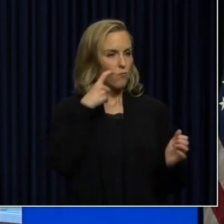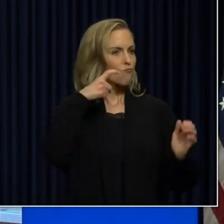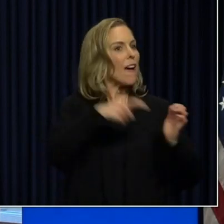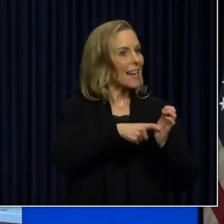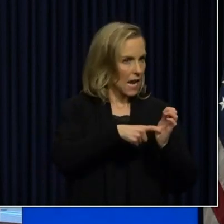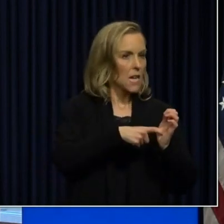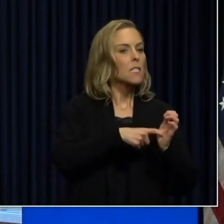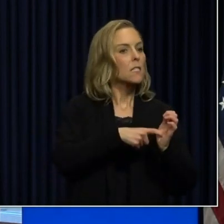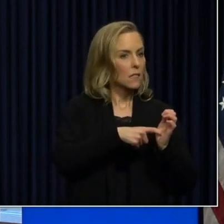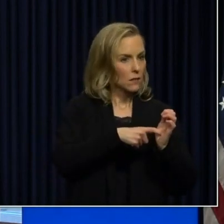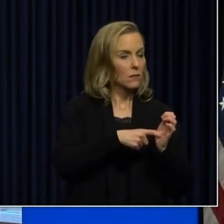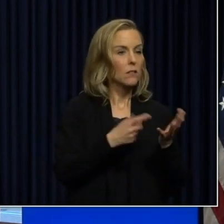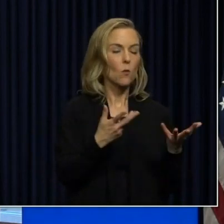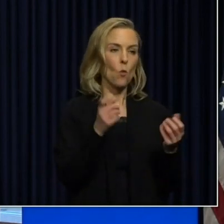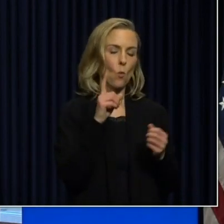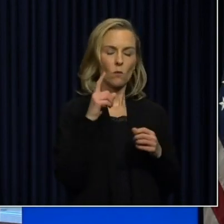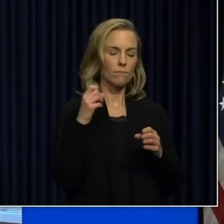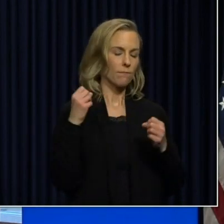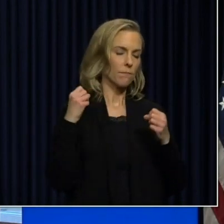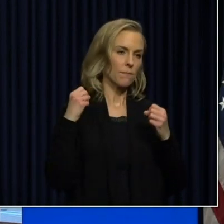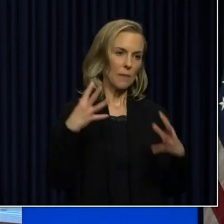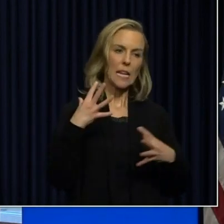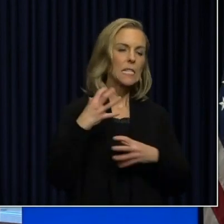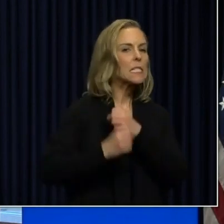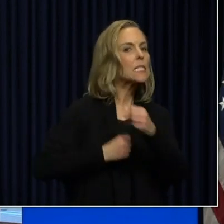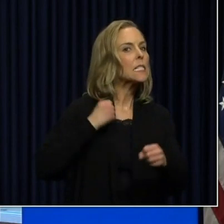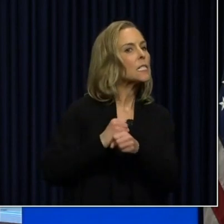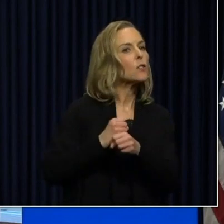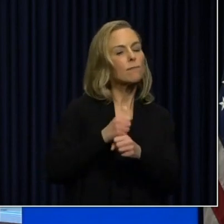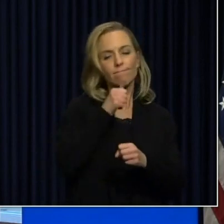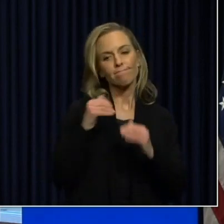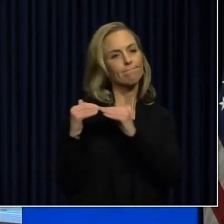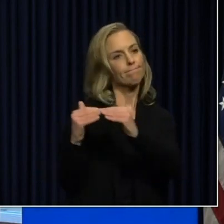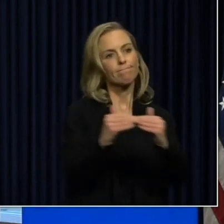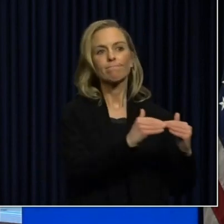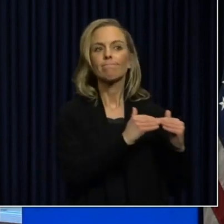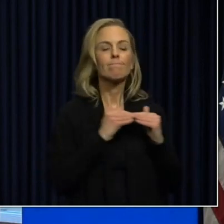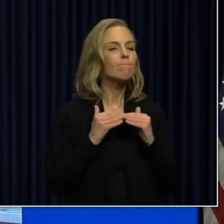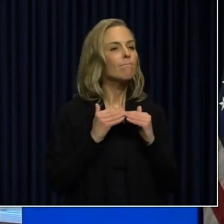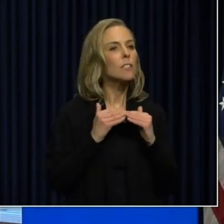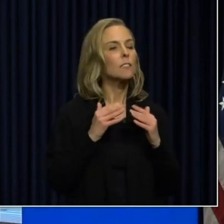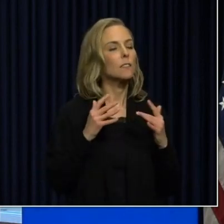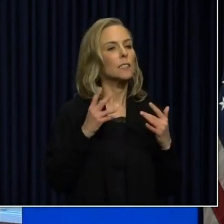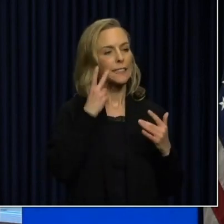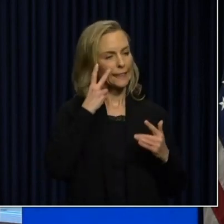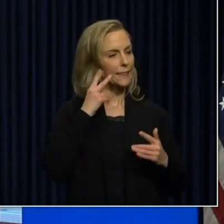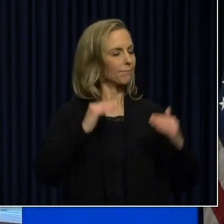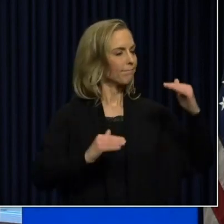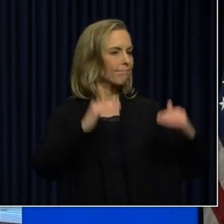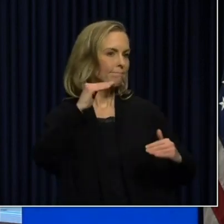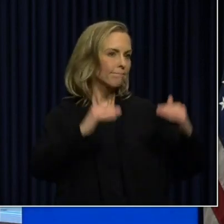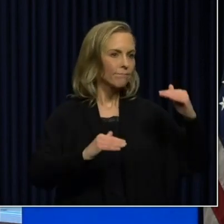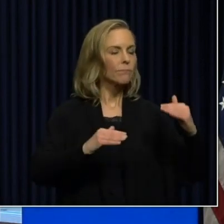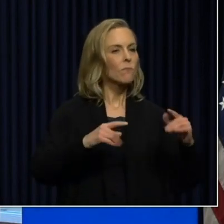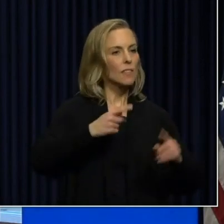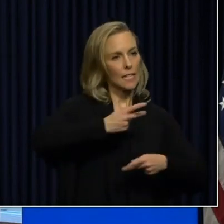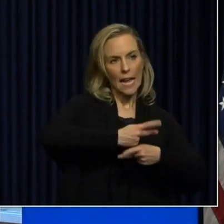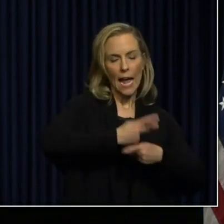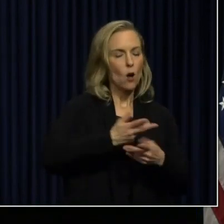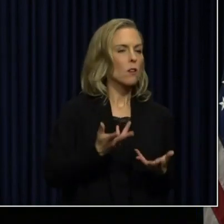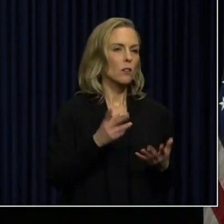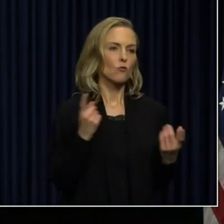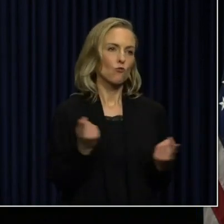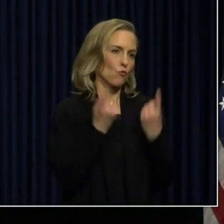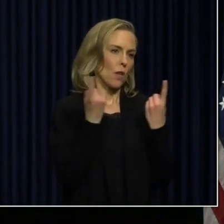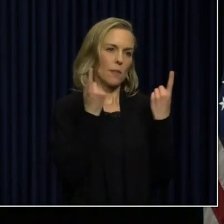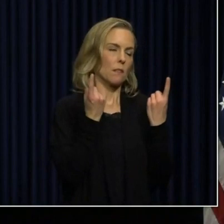been caused by hundreds of years of inequality, something that I hope that we are committed to truly doing